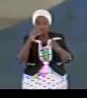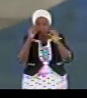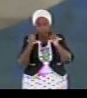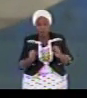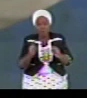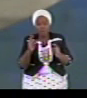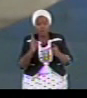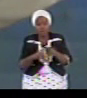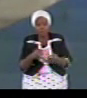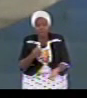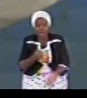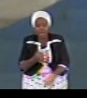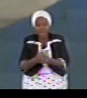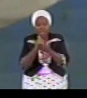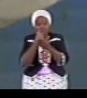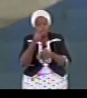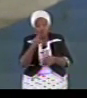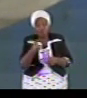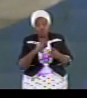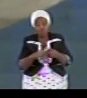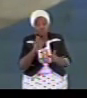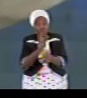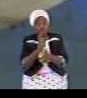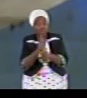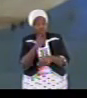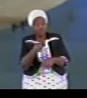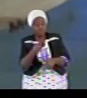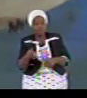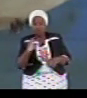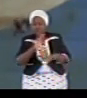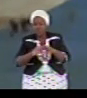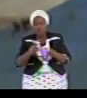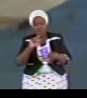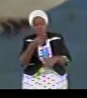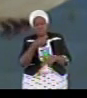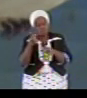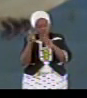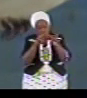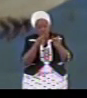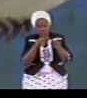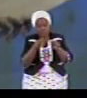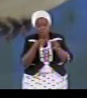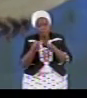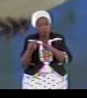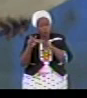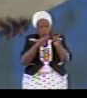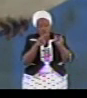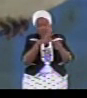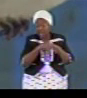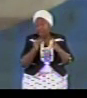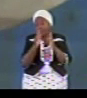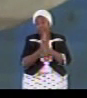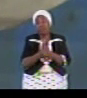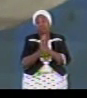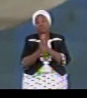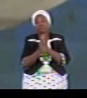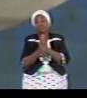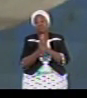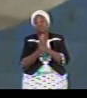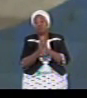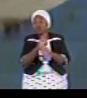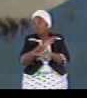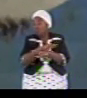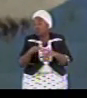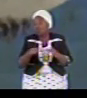to help you and to sustain you. Don't only watch, watch and pray. Don't